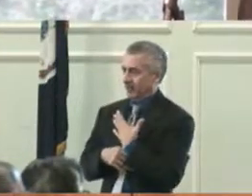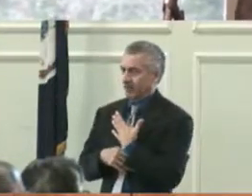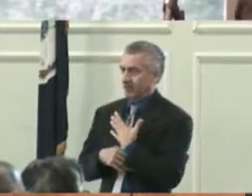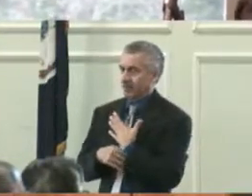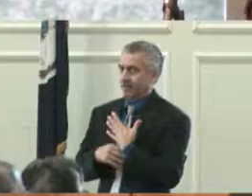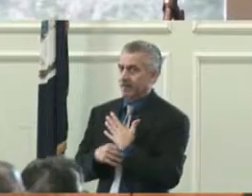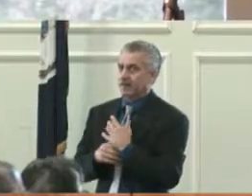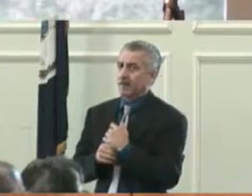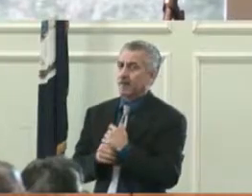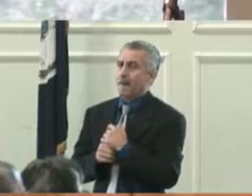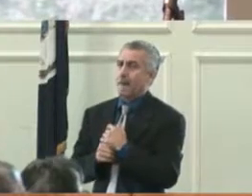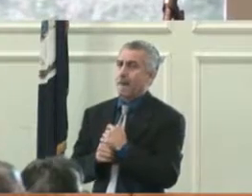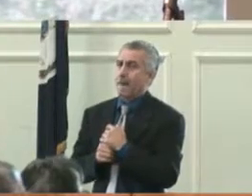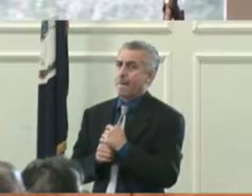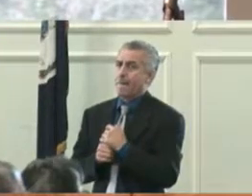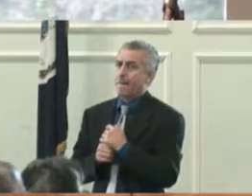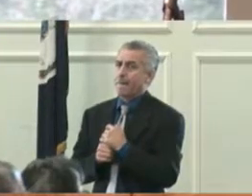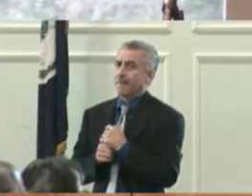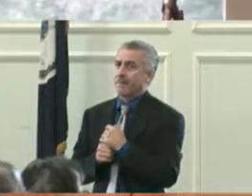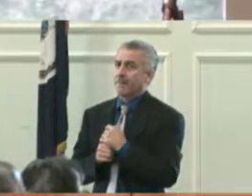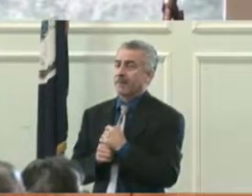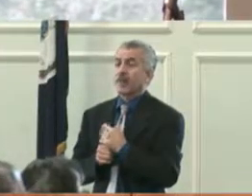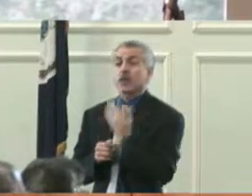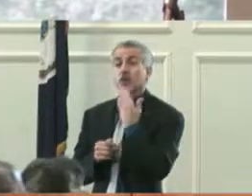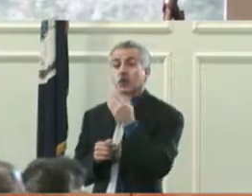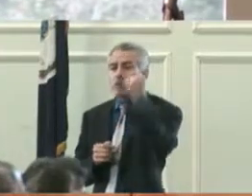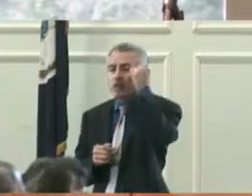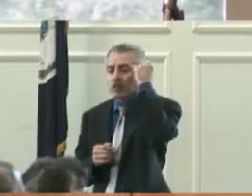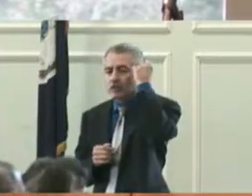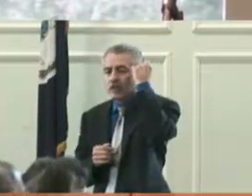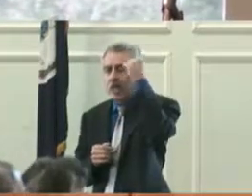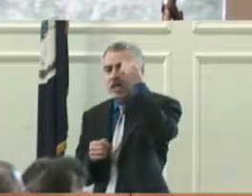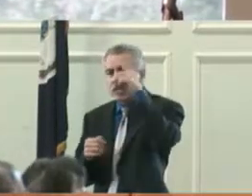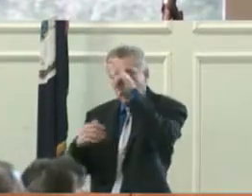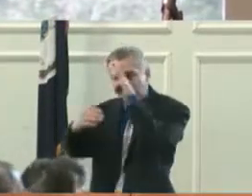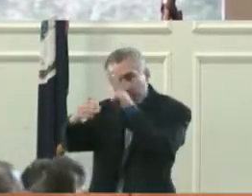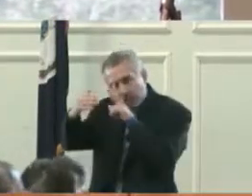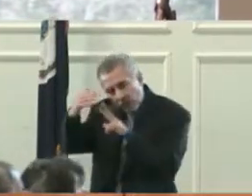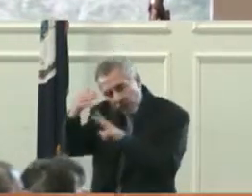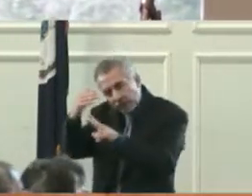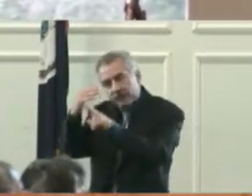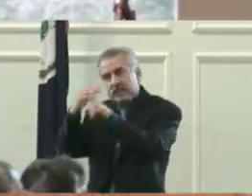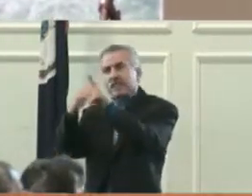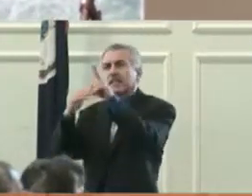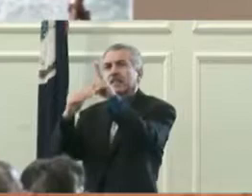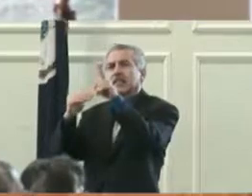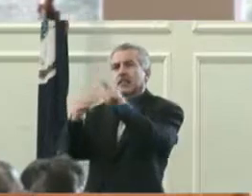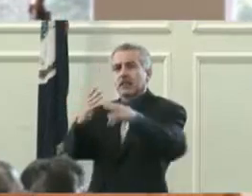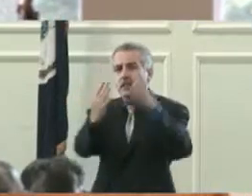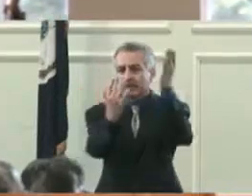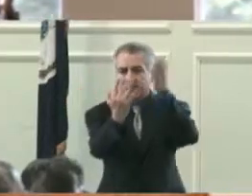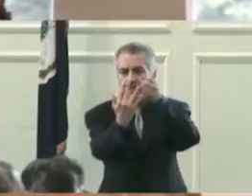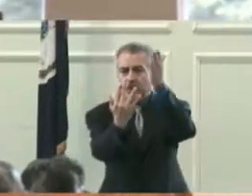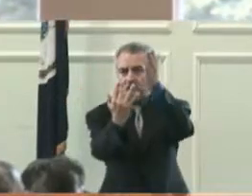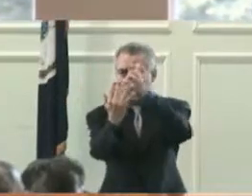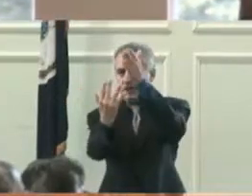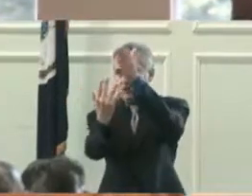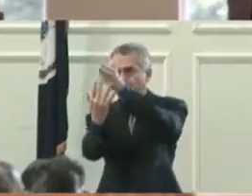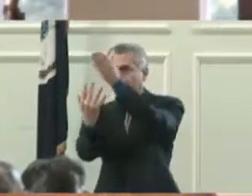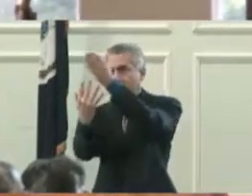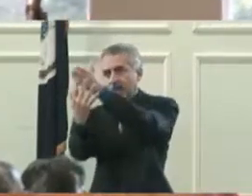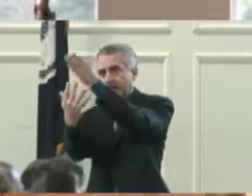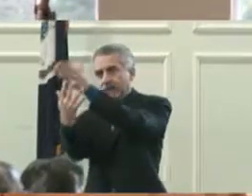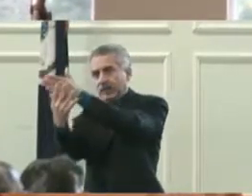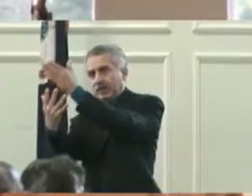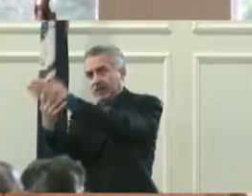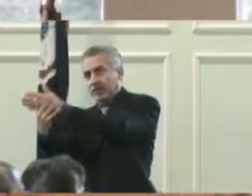so, you know, it is good to understand the details of prophecy. And as we have looked at Daniel, has 12 chapters. And so today we're